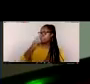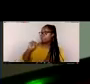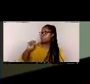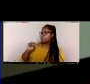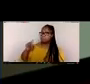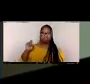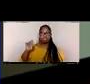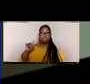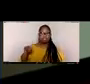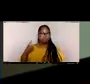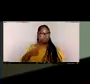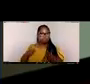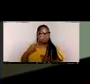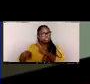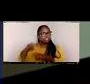Perez?